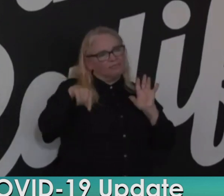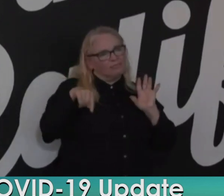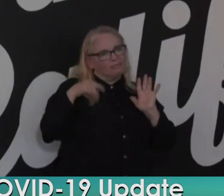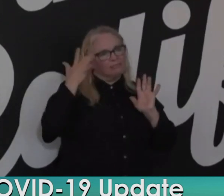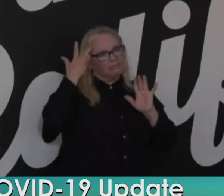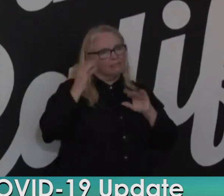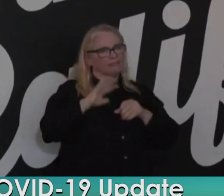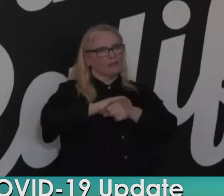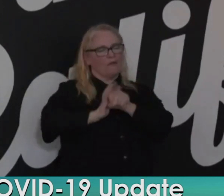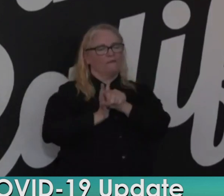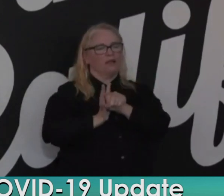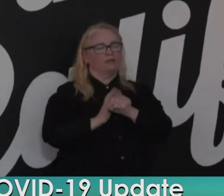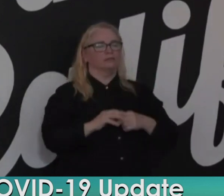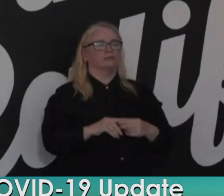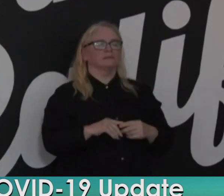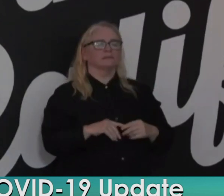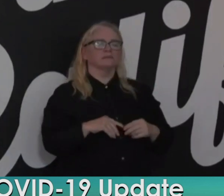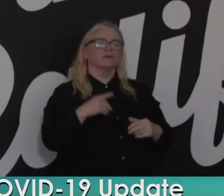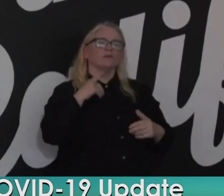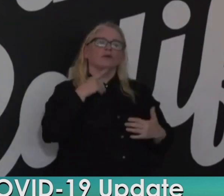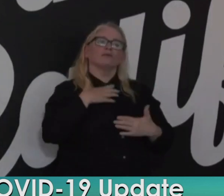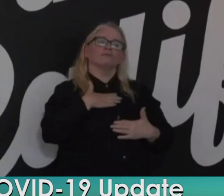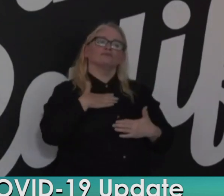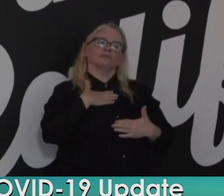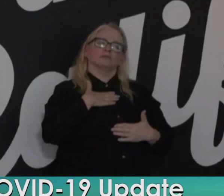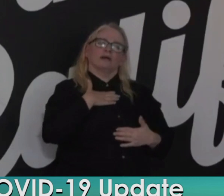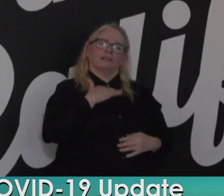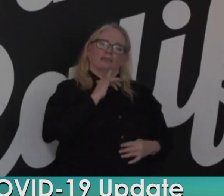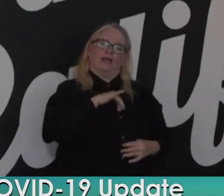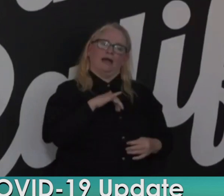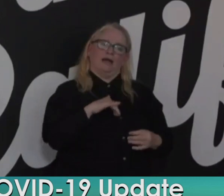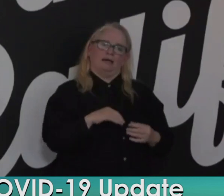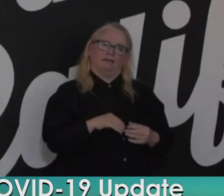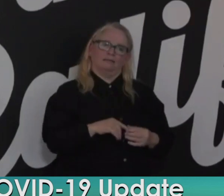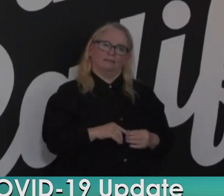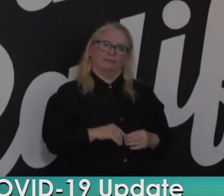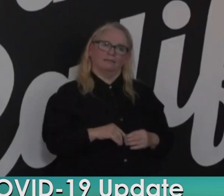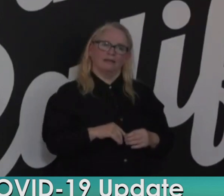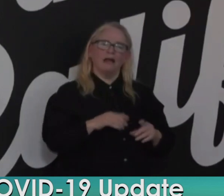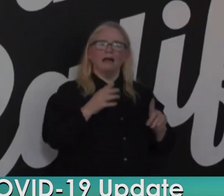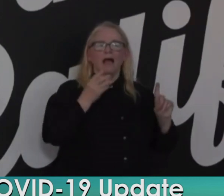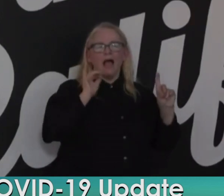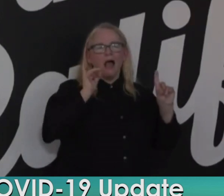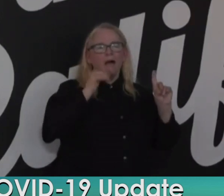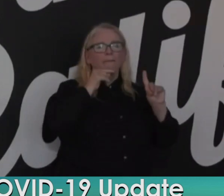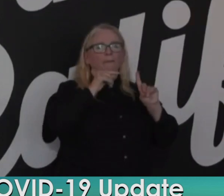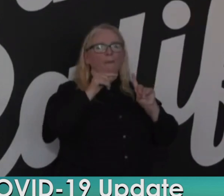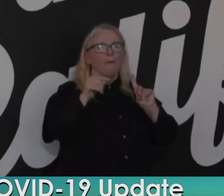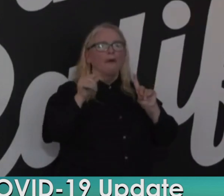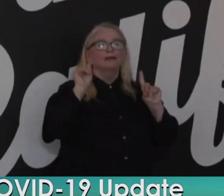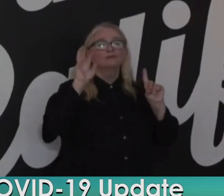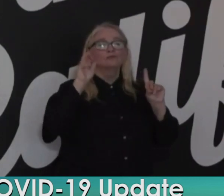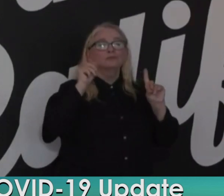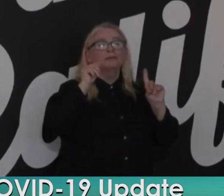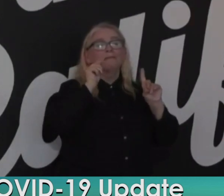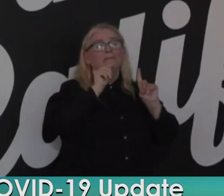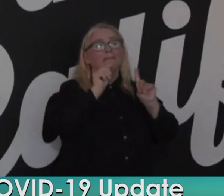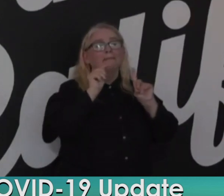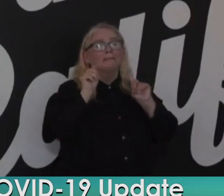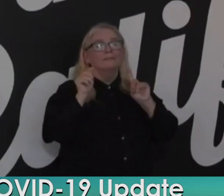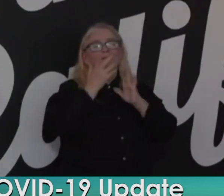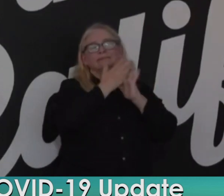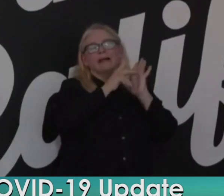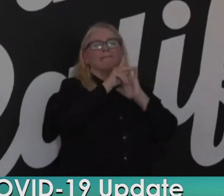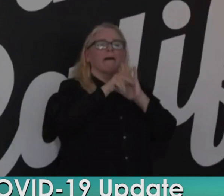that sentiment, at least. The other points of that tweet are golden oldies of policy differences, particularly